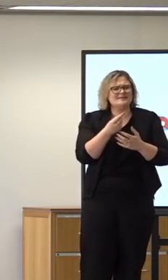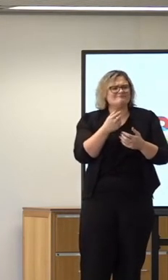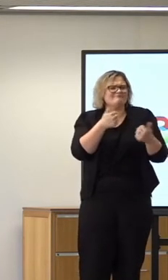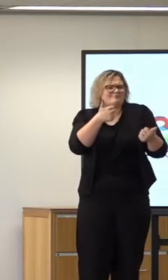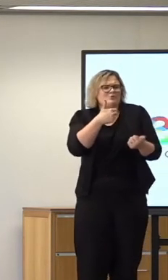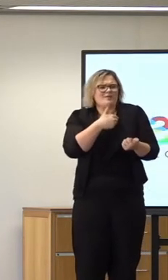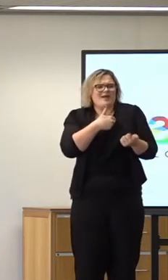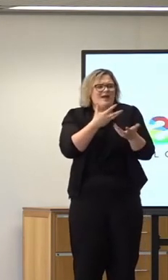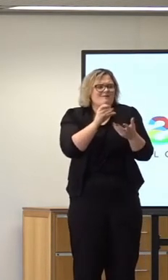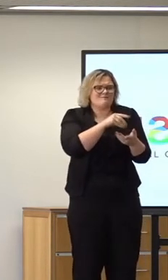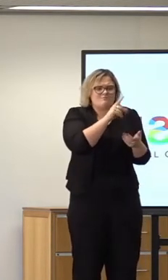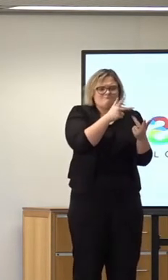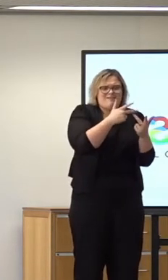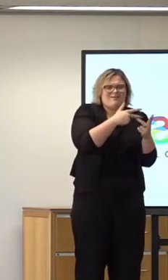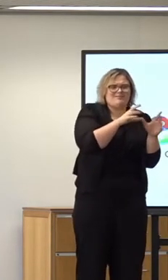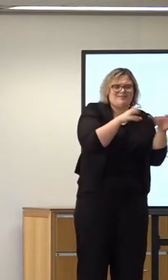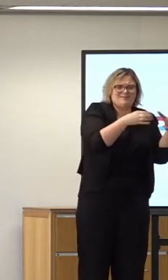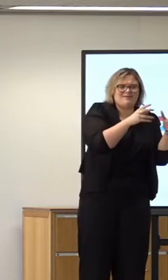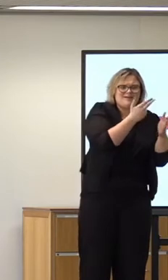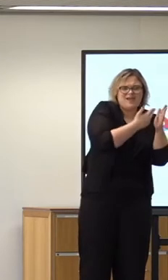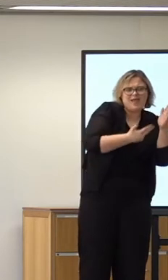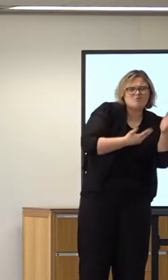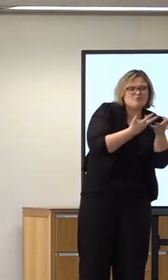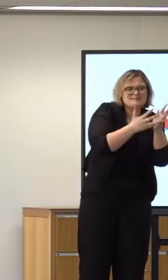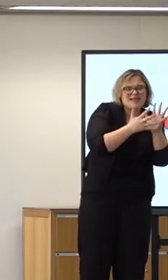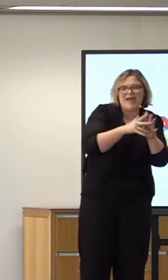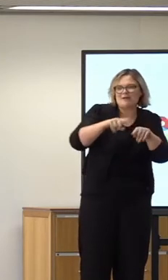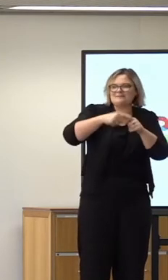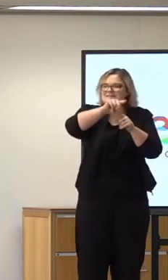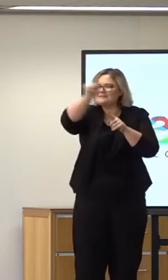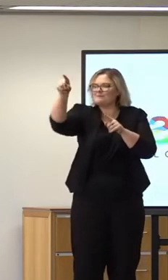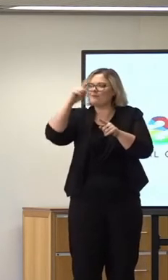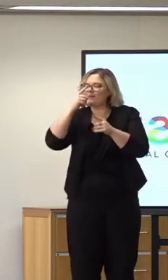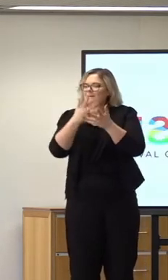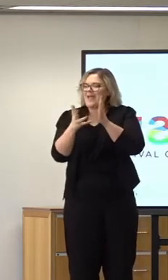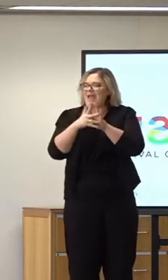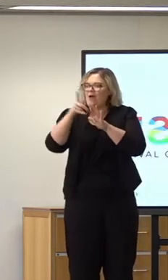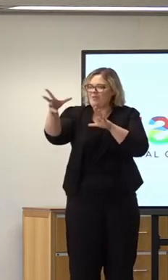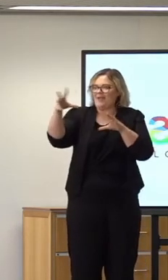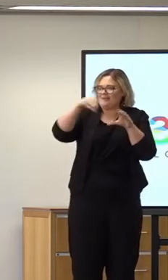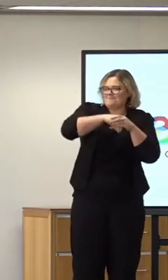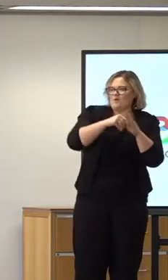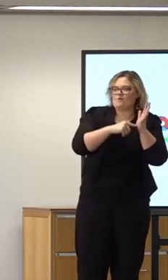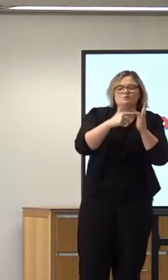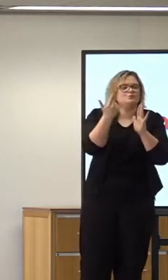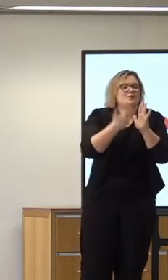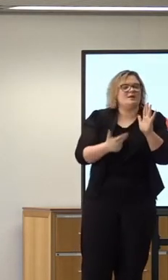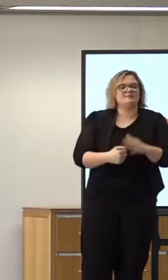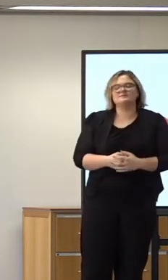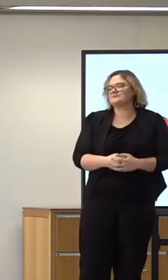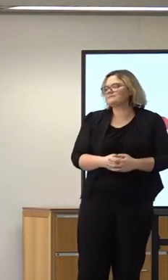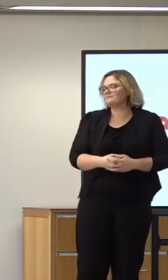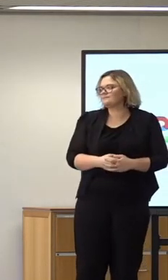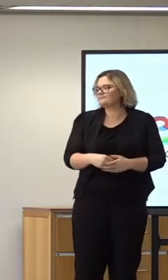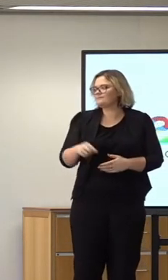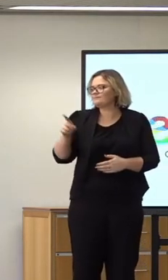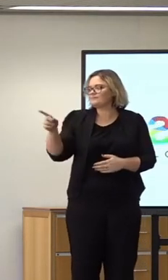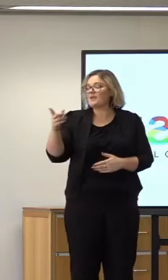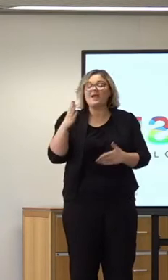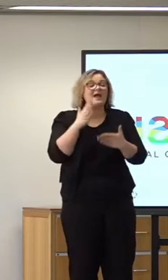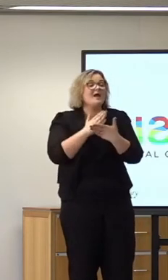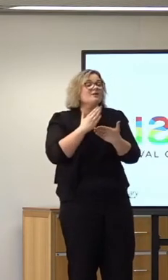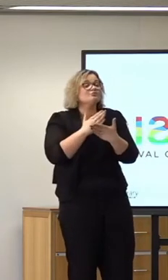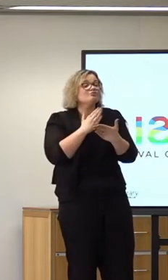part of institutions in understanding how different people come to artistic practice. Yeah, and there's an incredibly low take